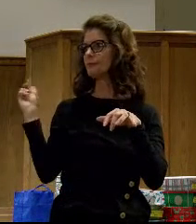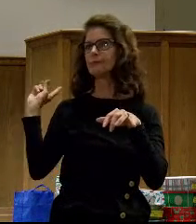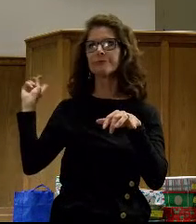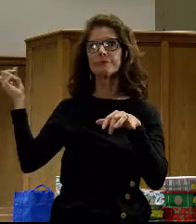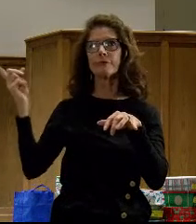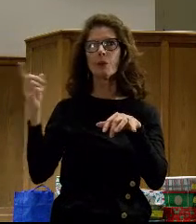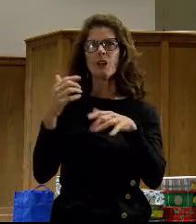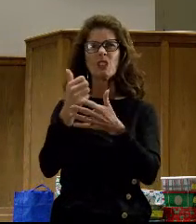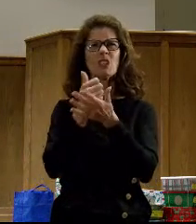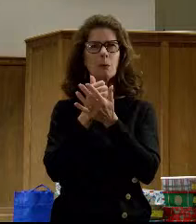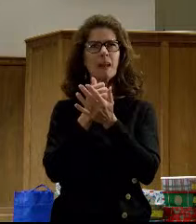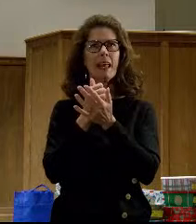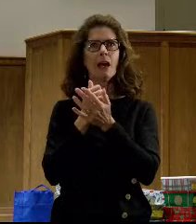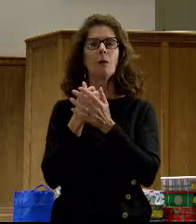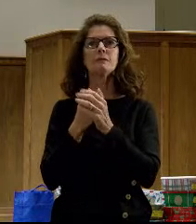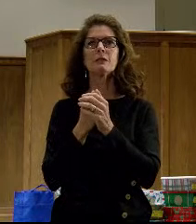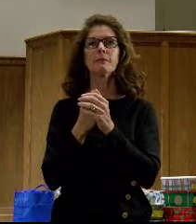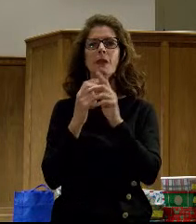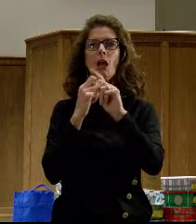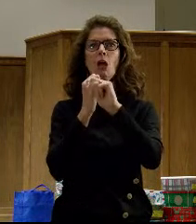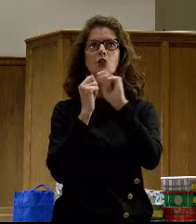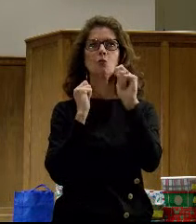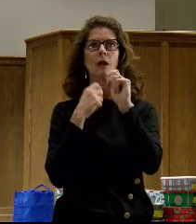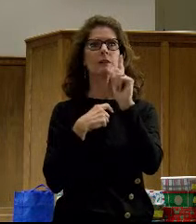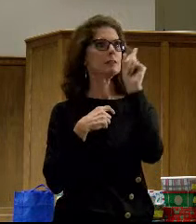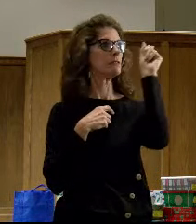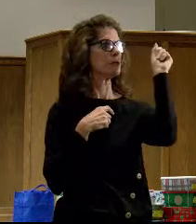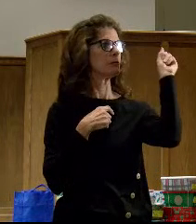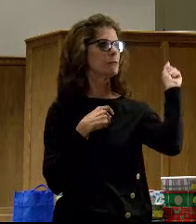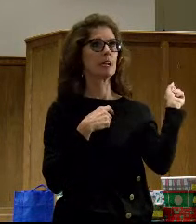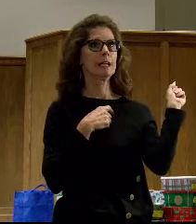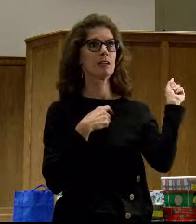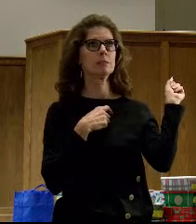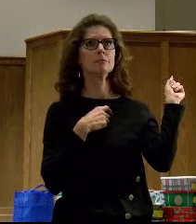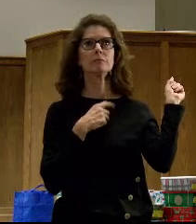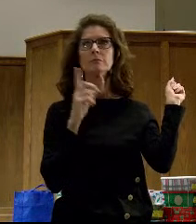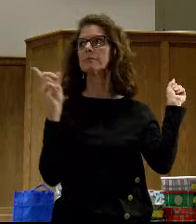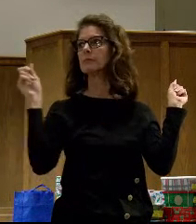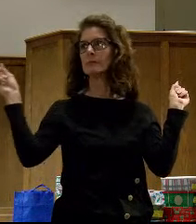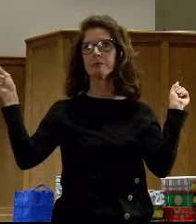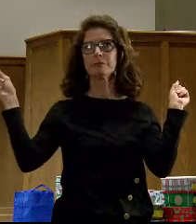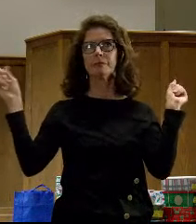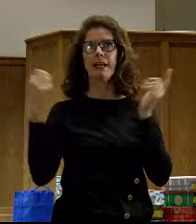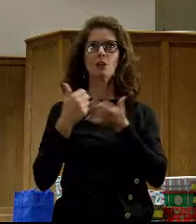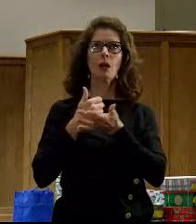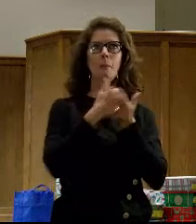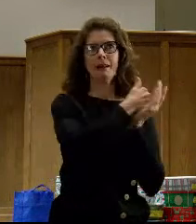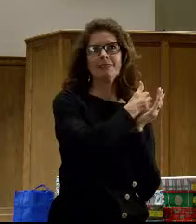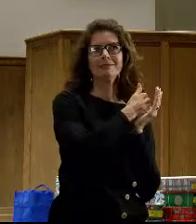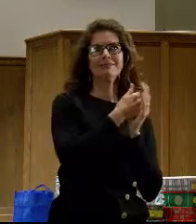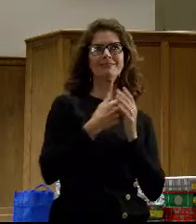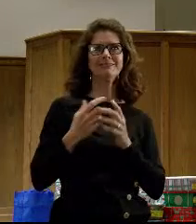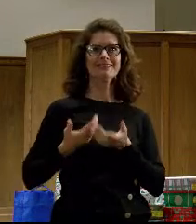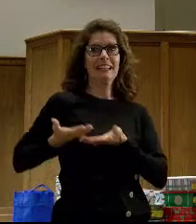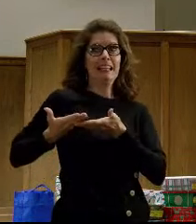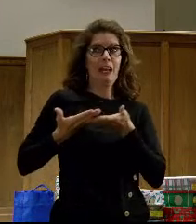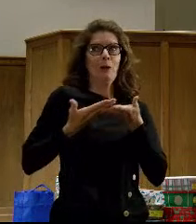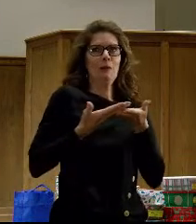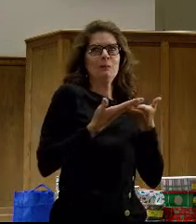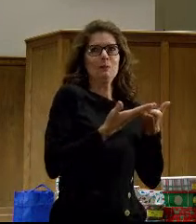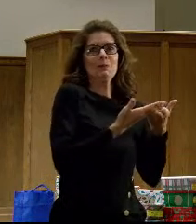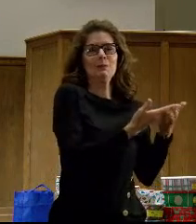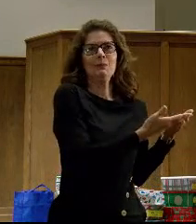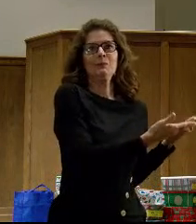some trucks or vehicles there to load those into, so those can be taken and sent off. So if you'd help us,